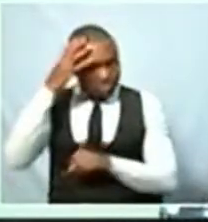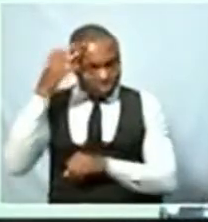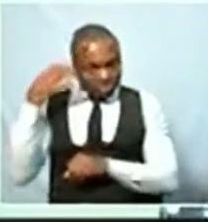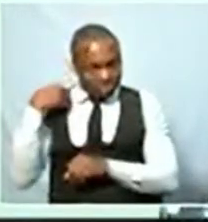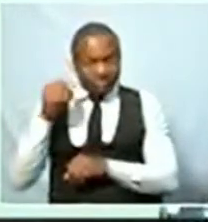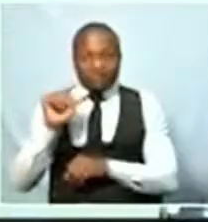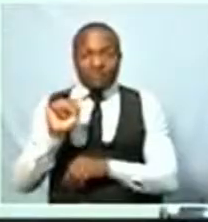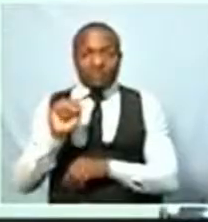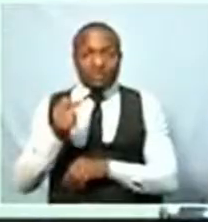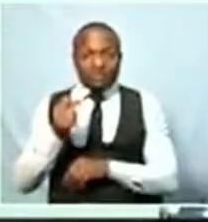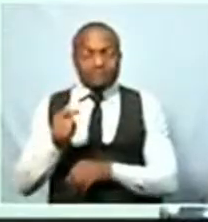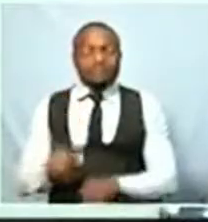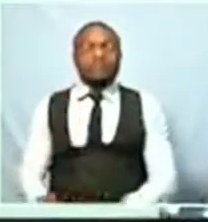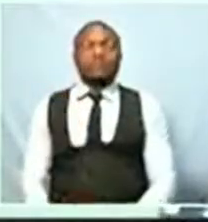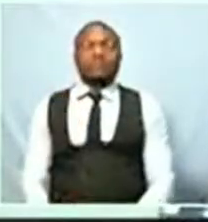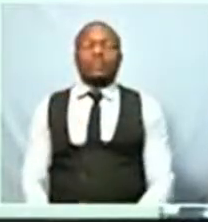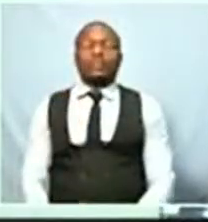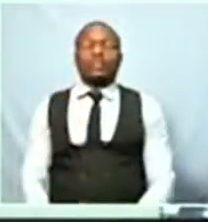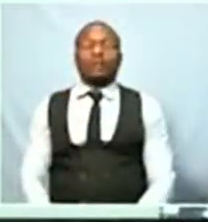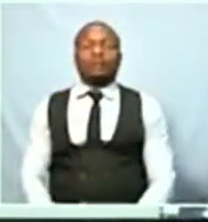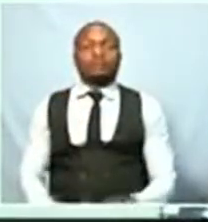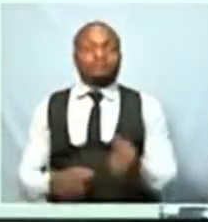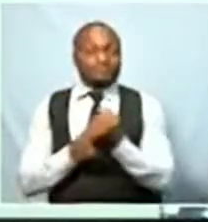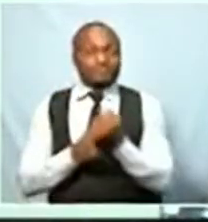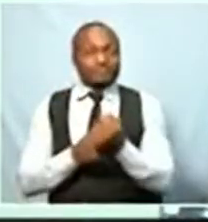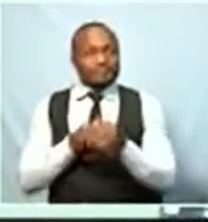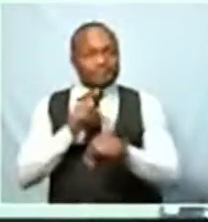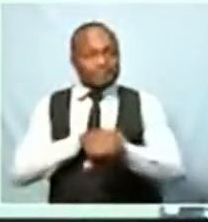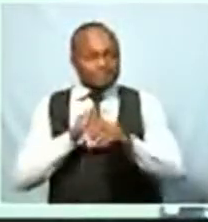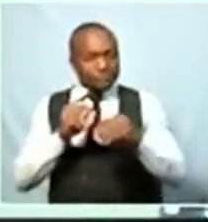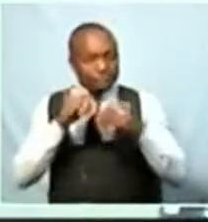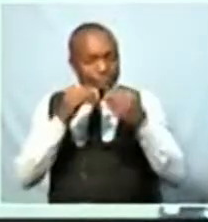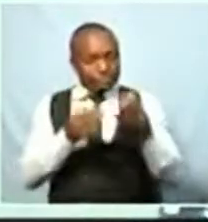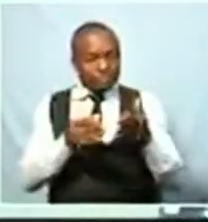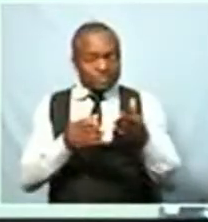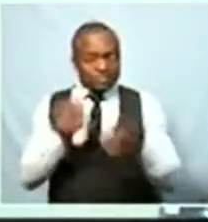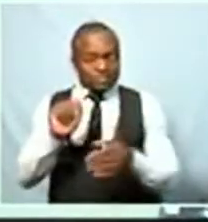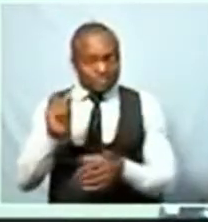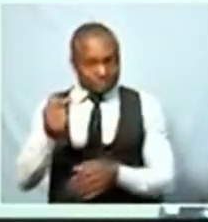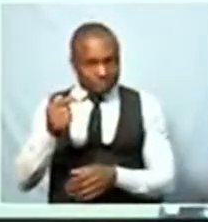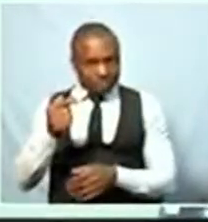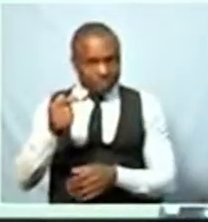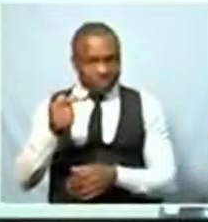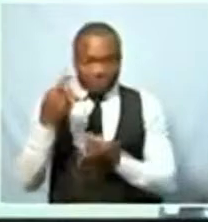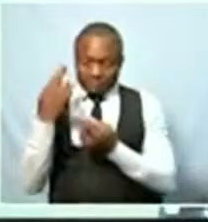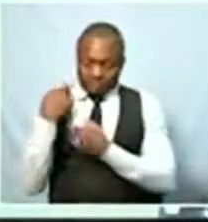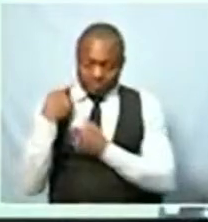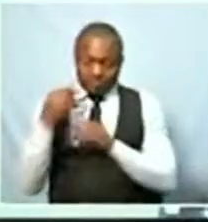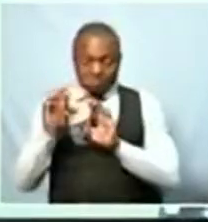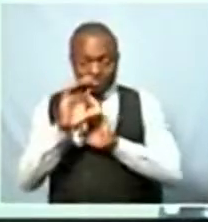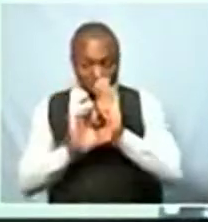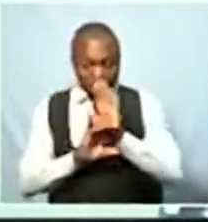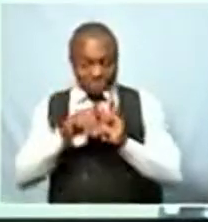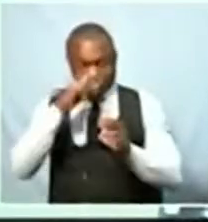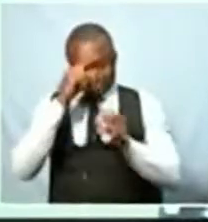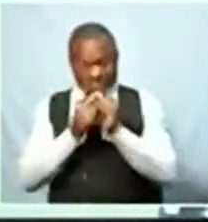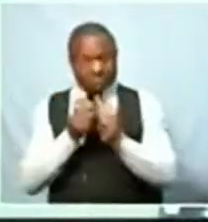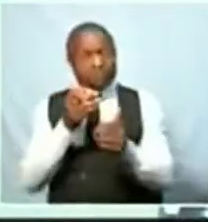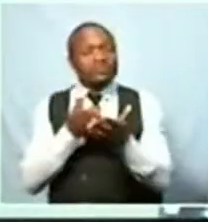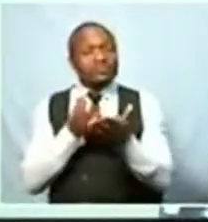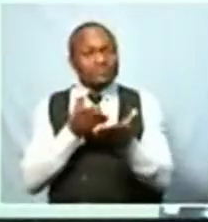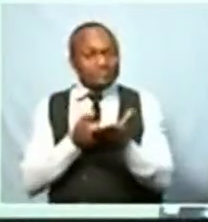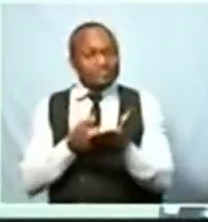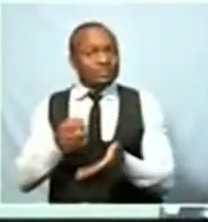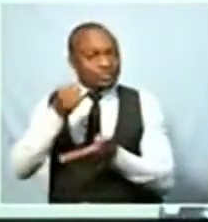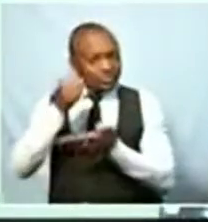program supports the audit function to ensure timely delivery of the Auditor General's constitutional mandate. In view of this,